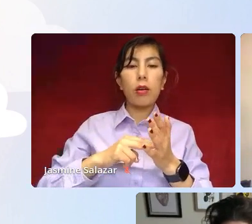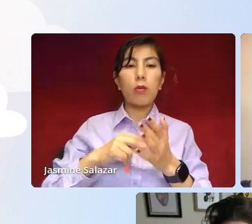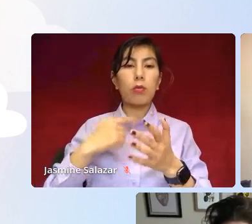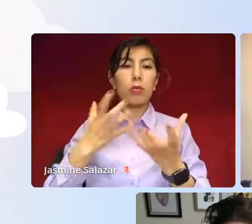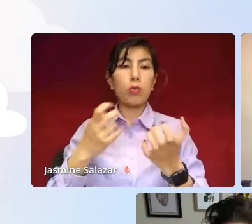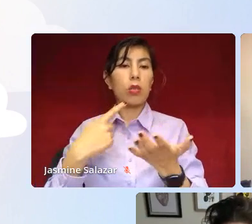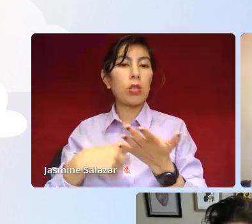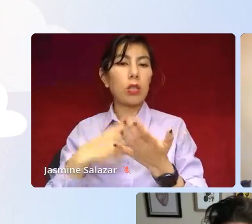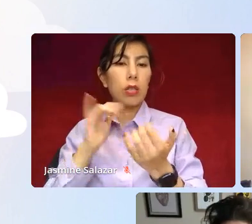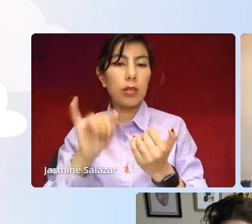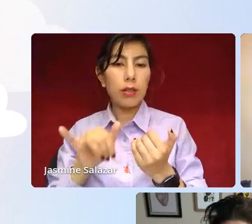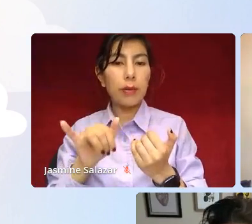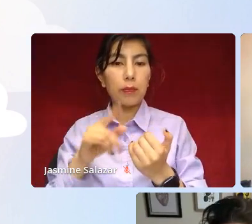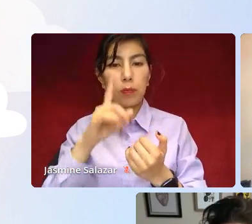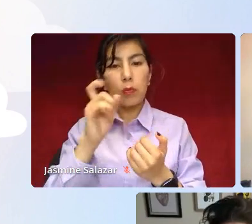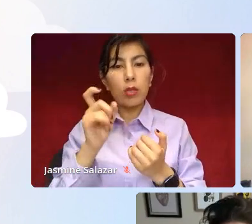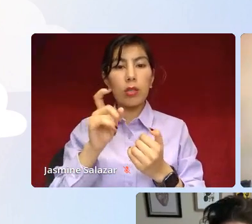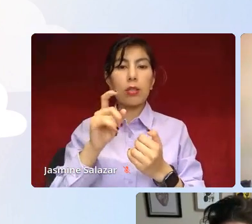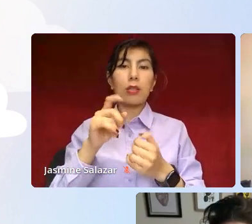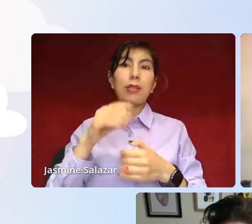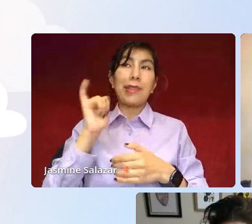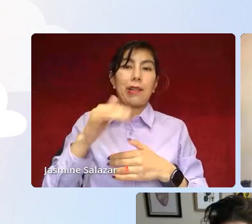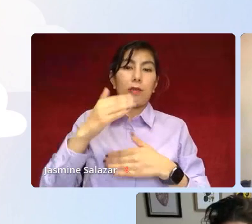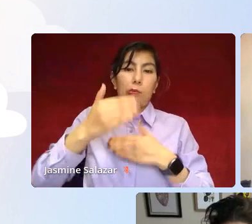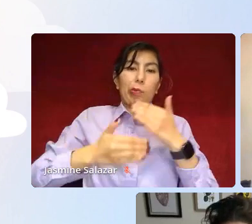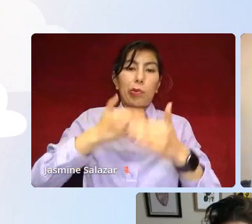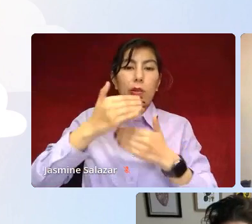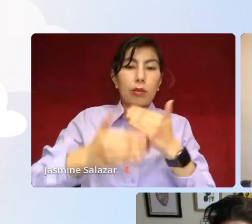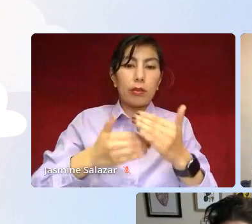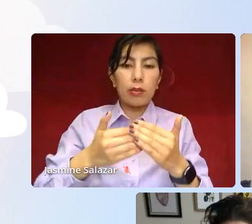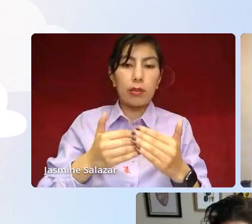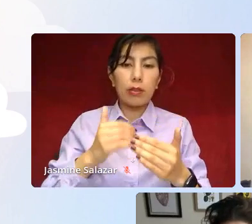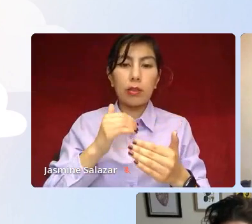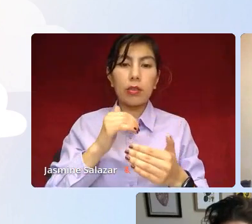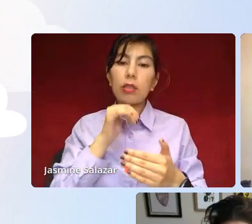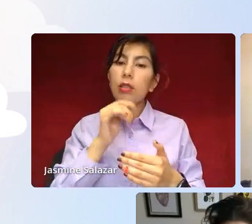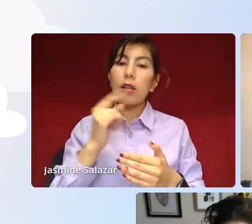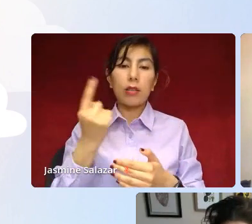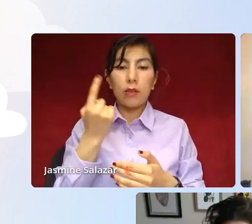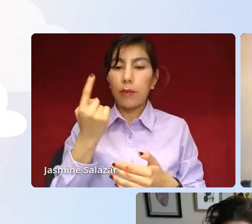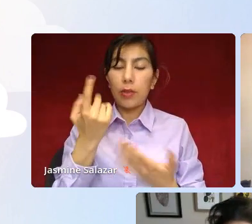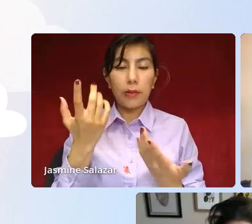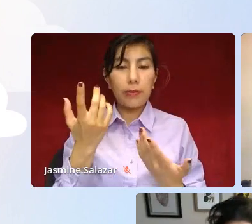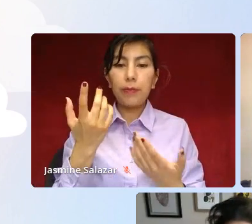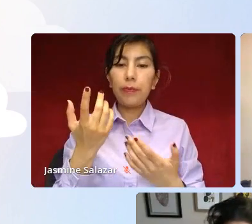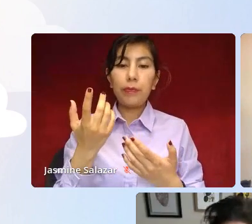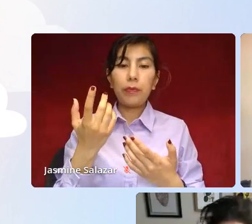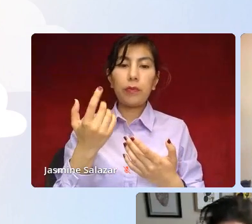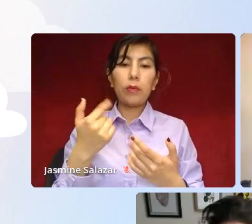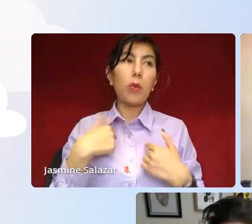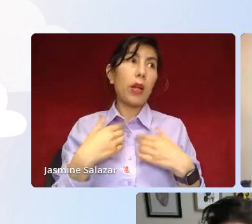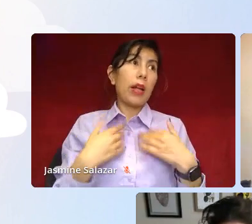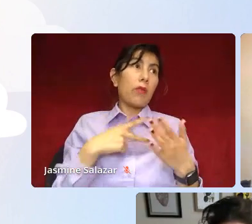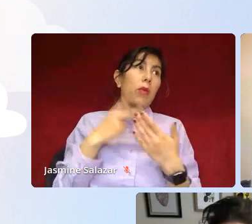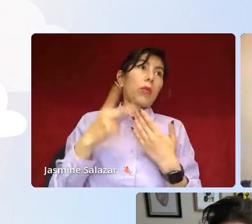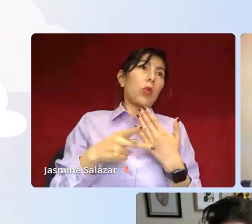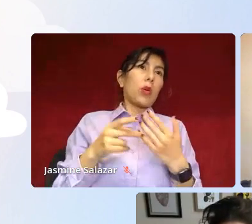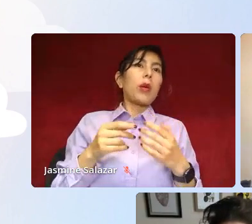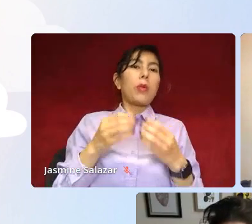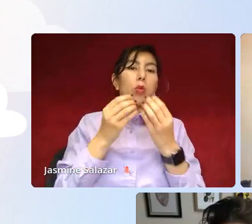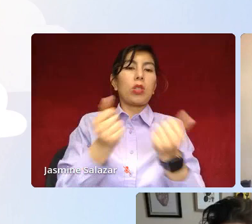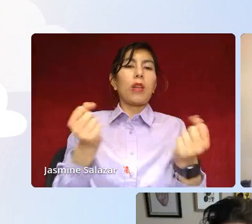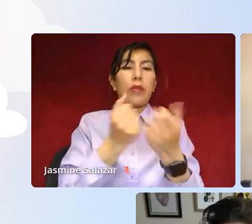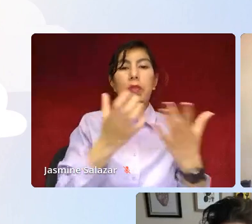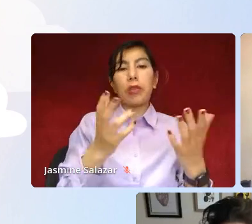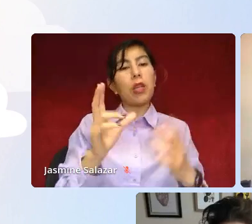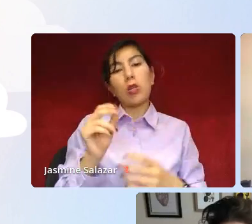because it's a process. It's a process, and it's not something that, oh, I have a program, it's going to solve everything. It's